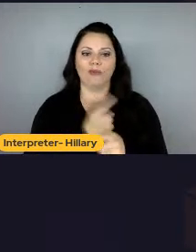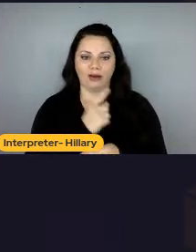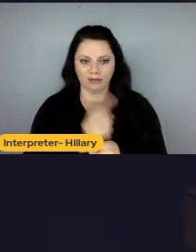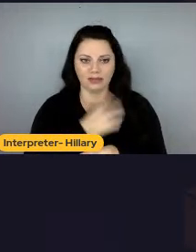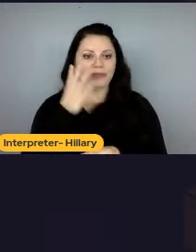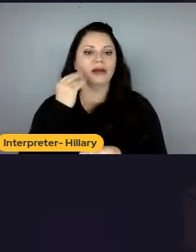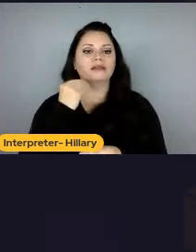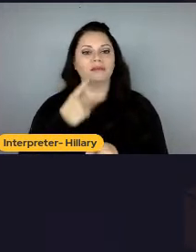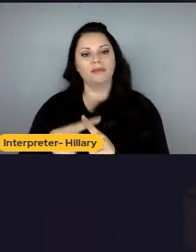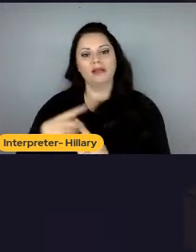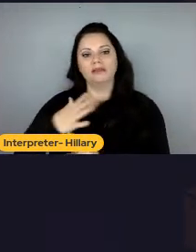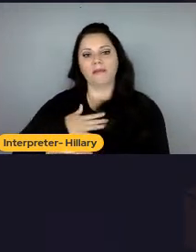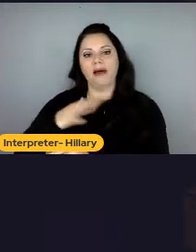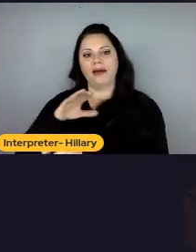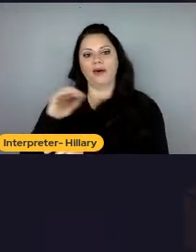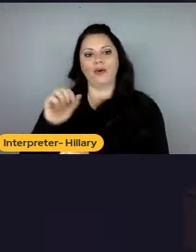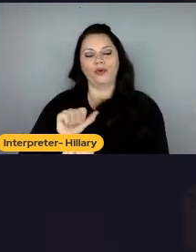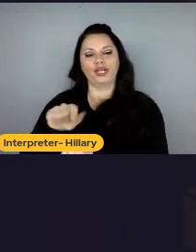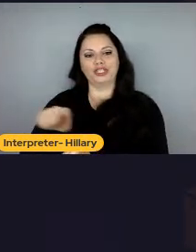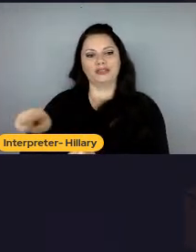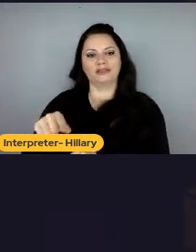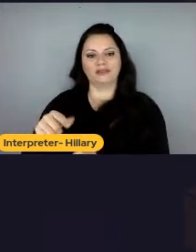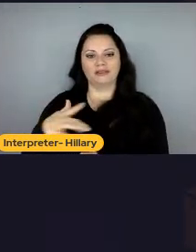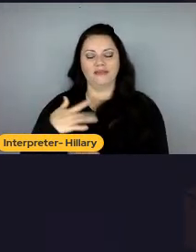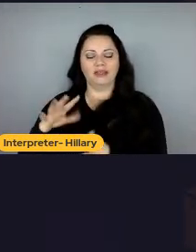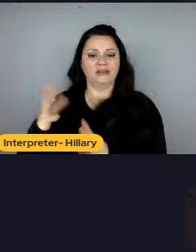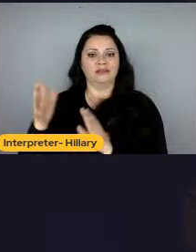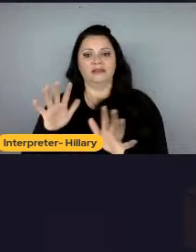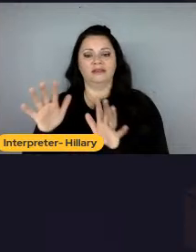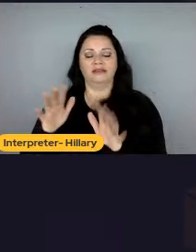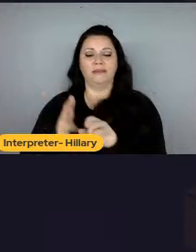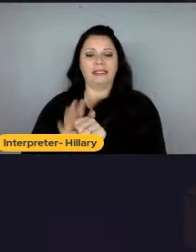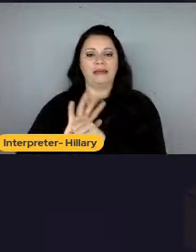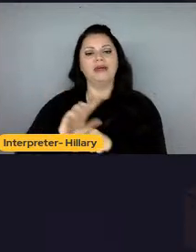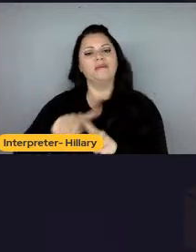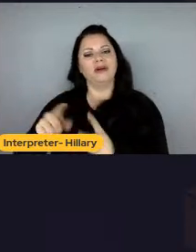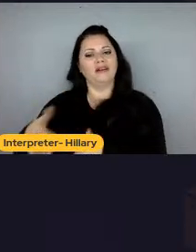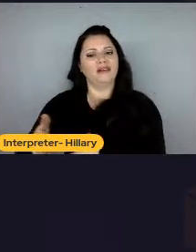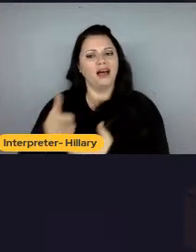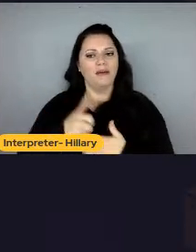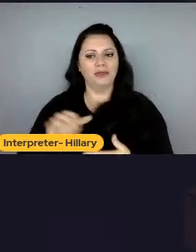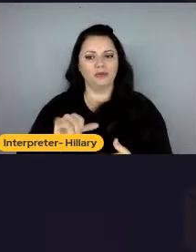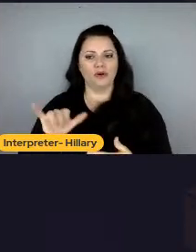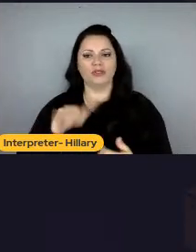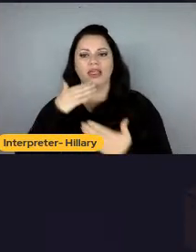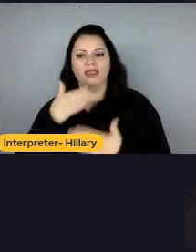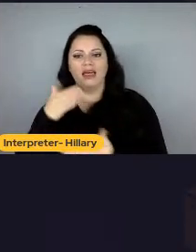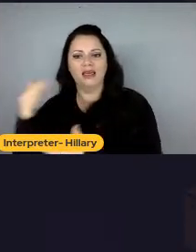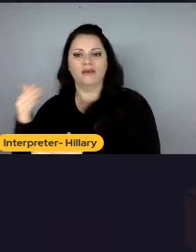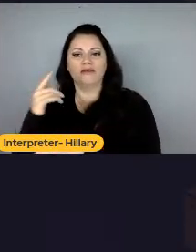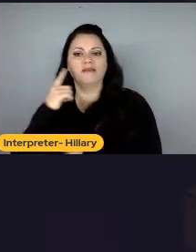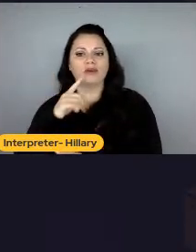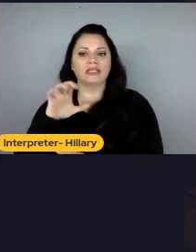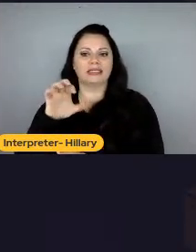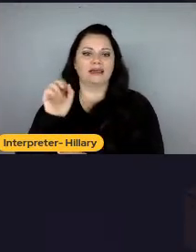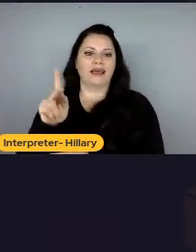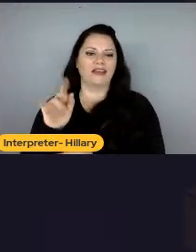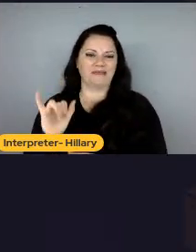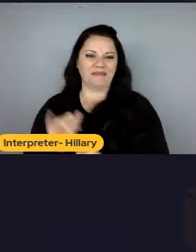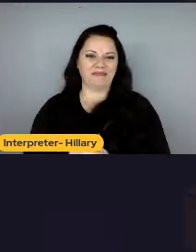my colleagues in the very unsettling times of the pandemic, but also to the CDK. I'm very excited to